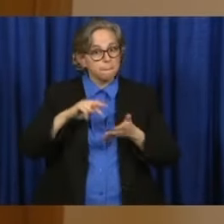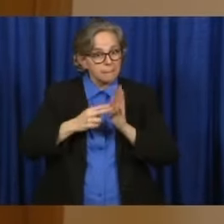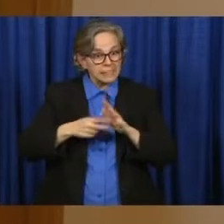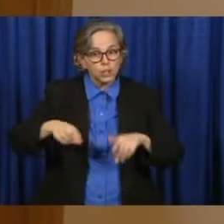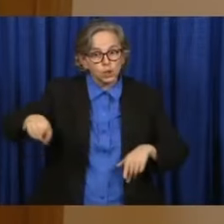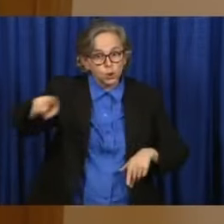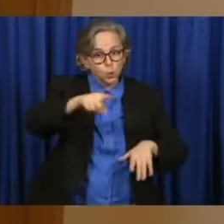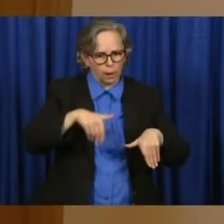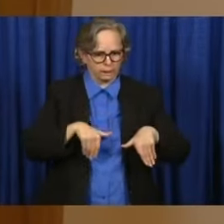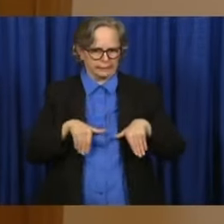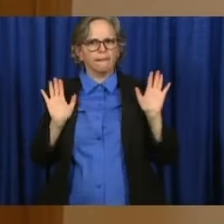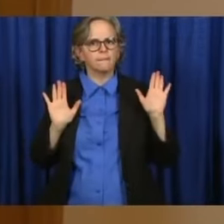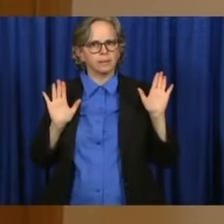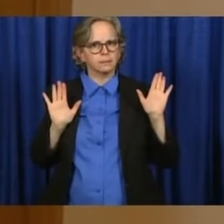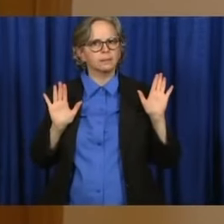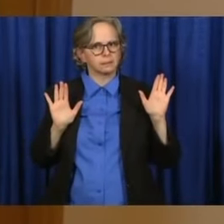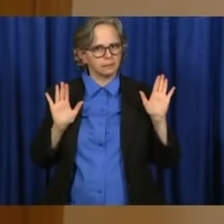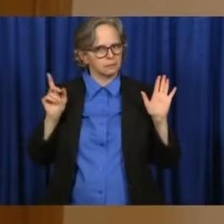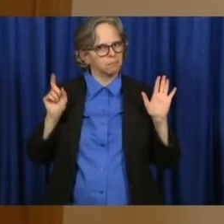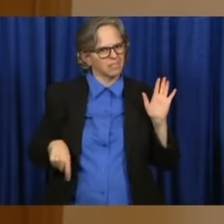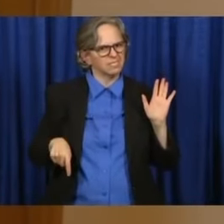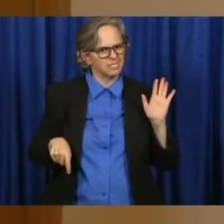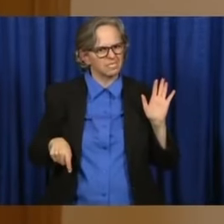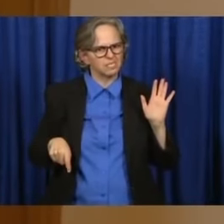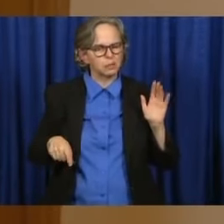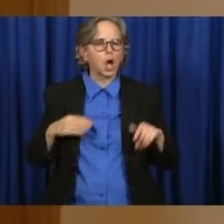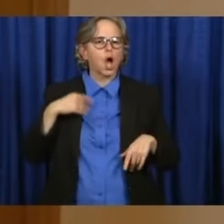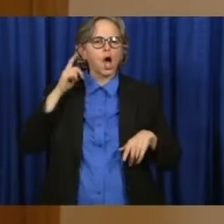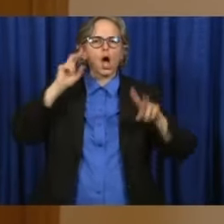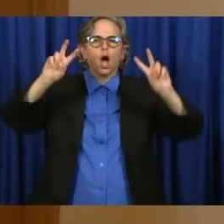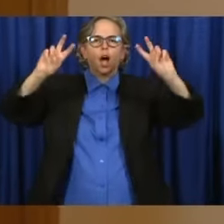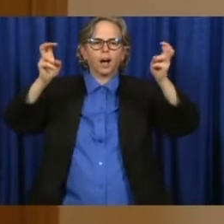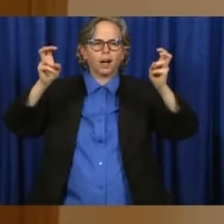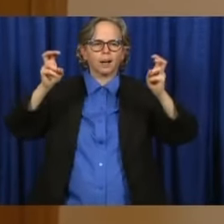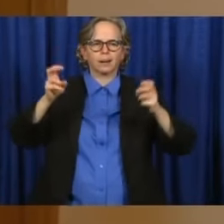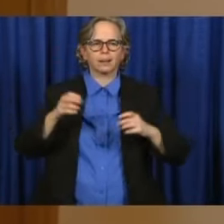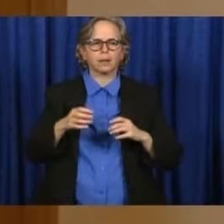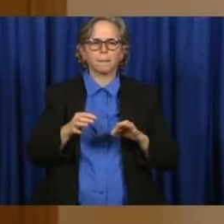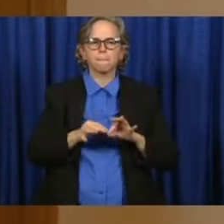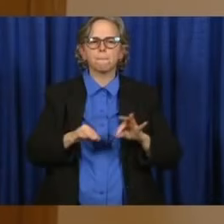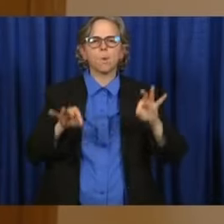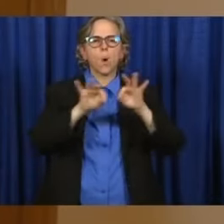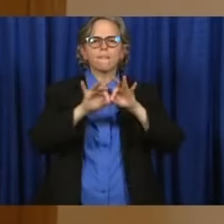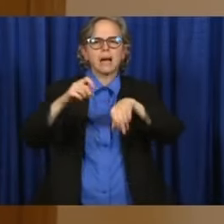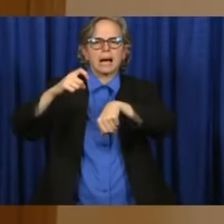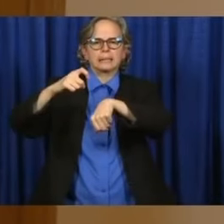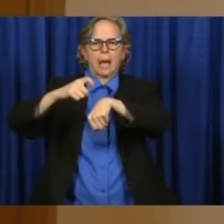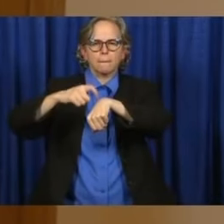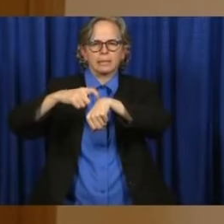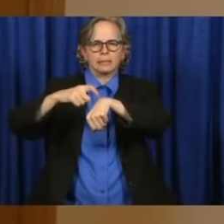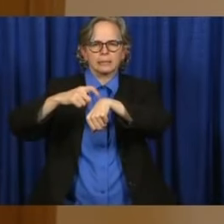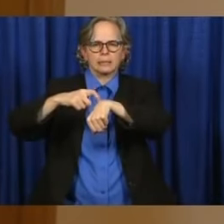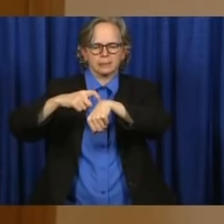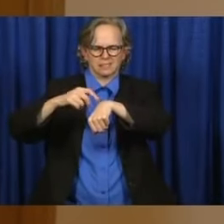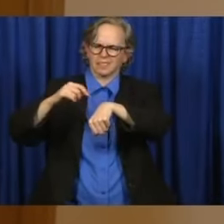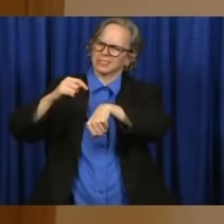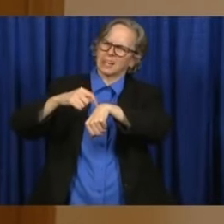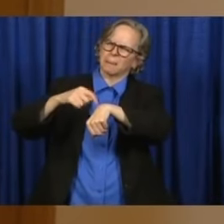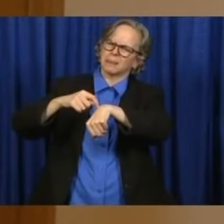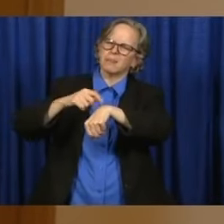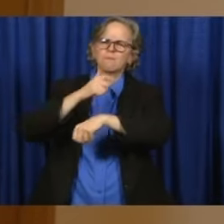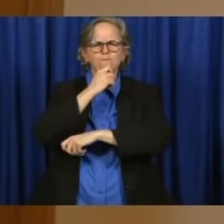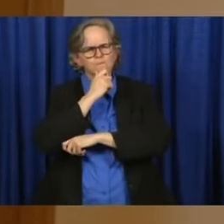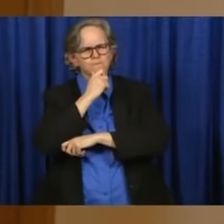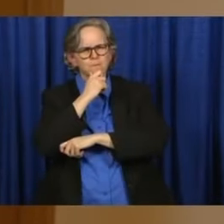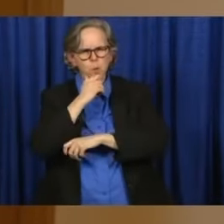today about the importance of timing, and we know now, all the evidence is showing that this